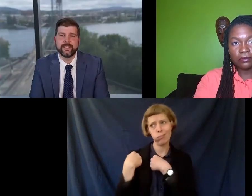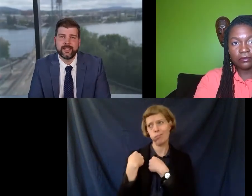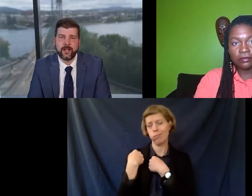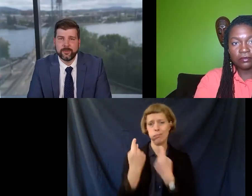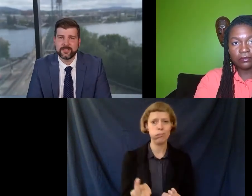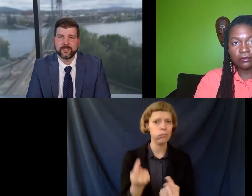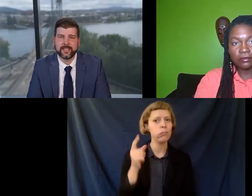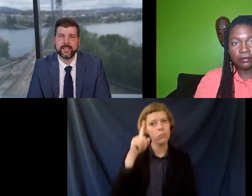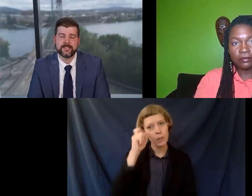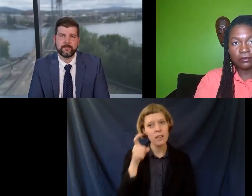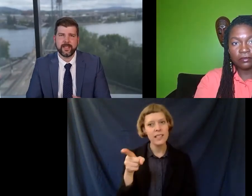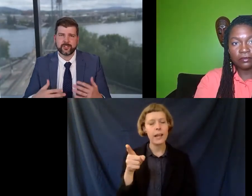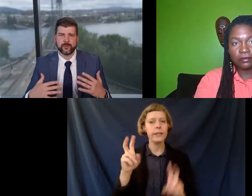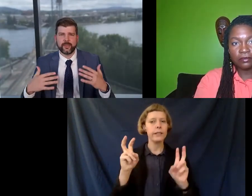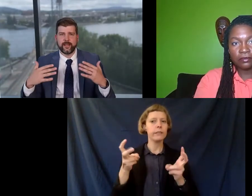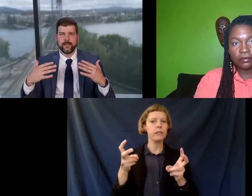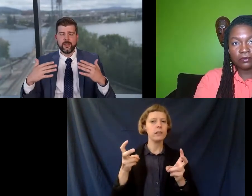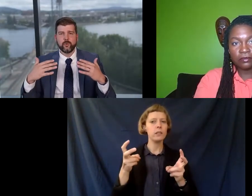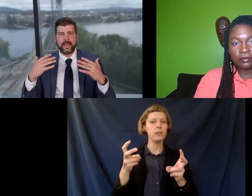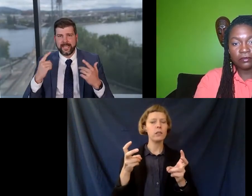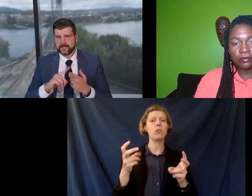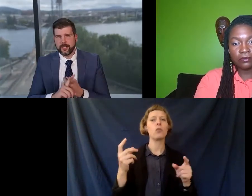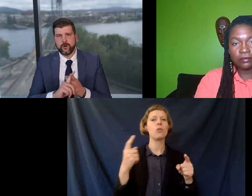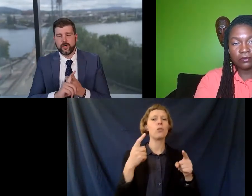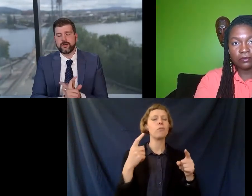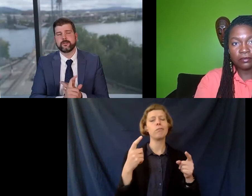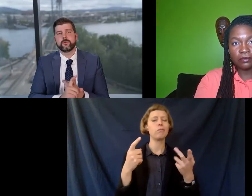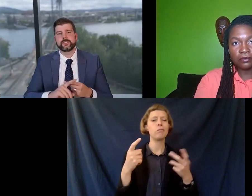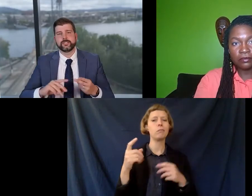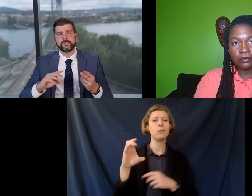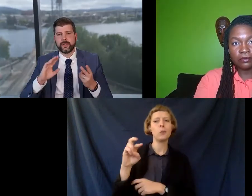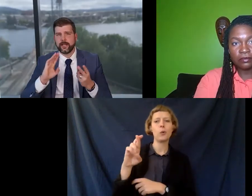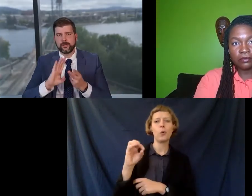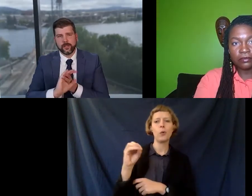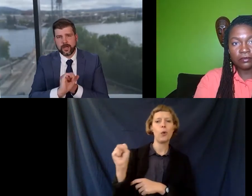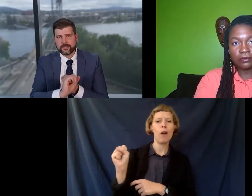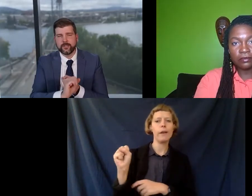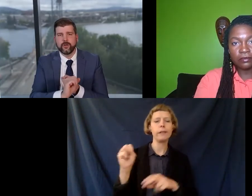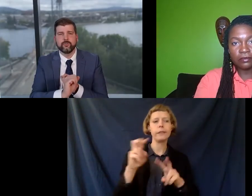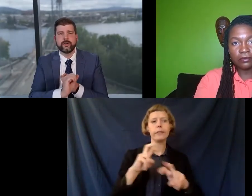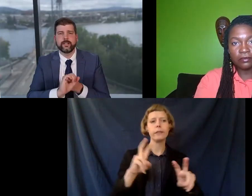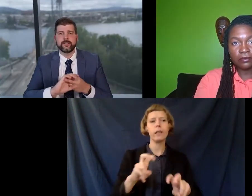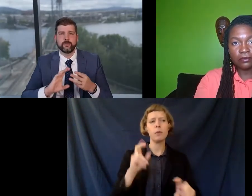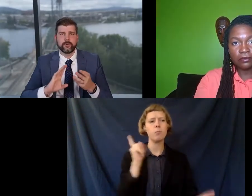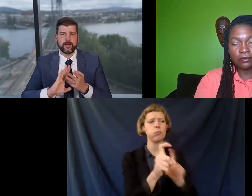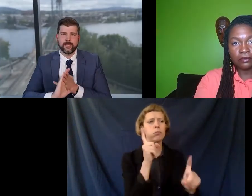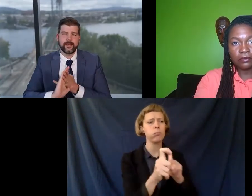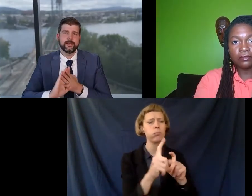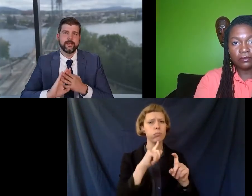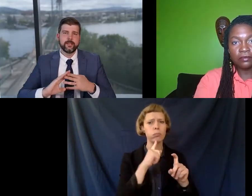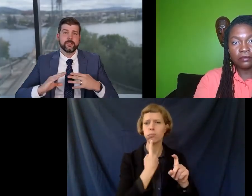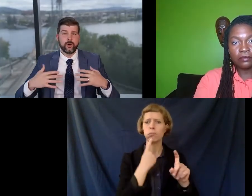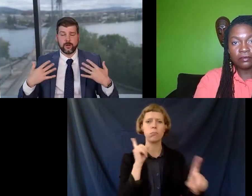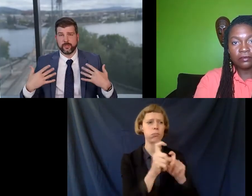bring in and help us look at a case and make sure that we're asking all the hard questions. We're not glossing over anything, that we're not